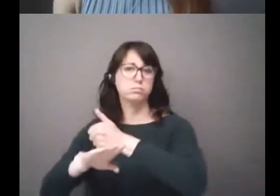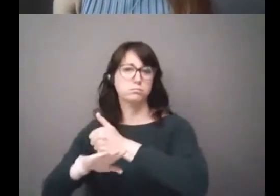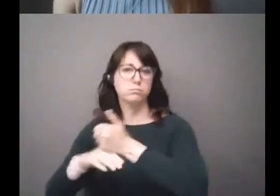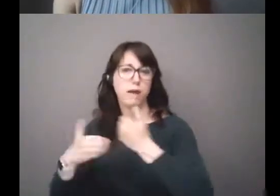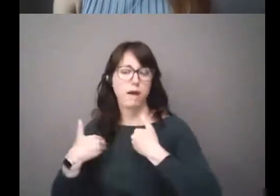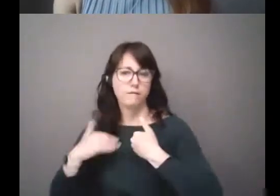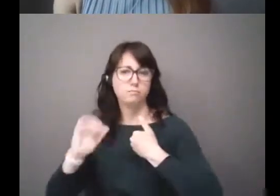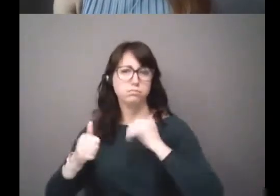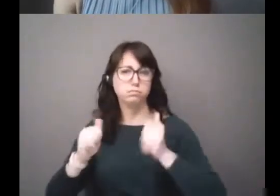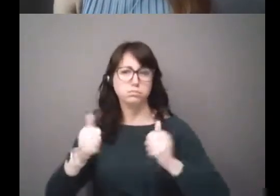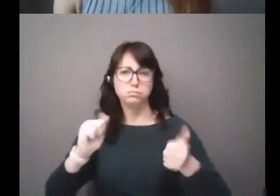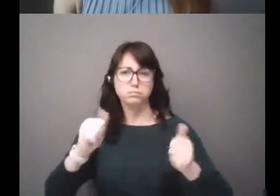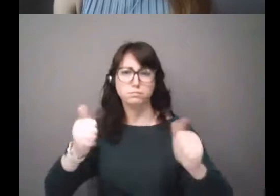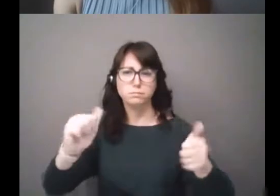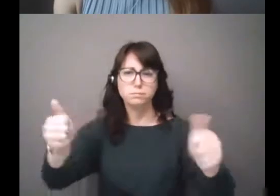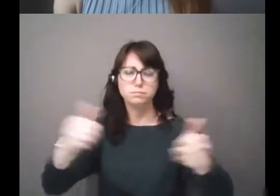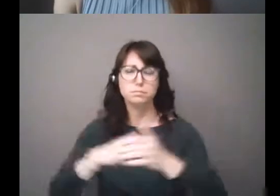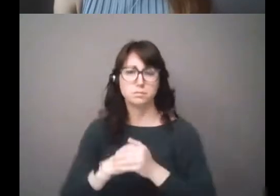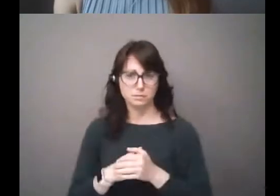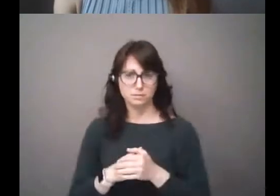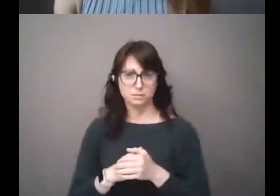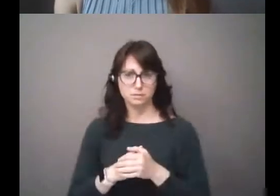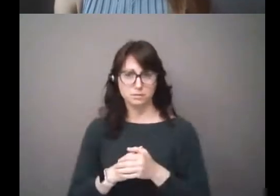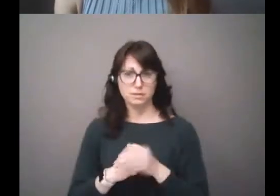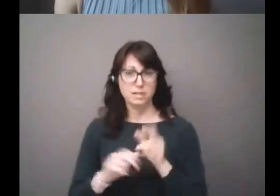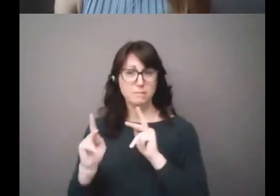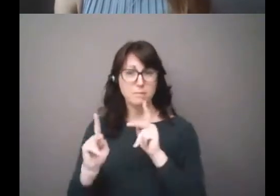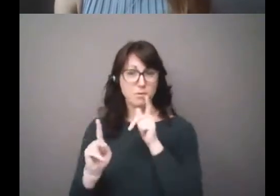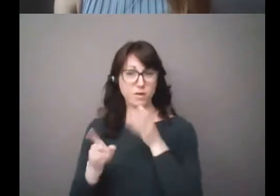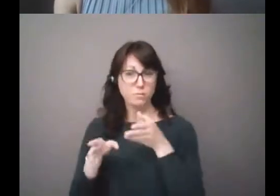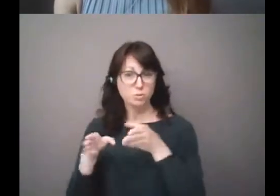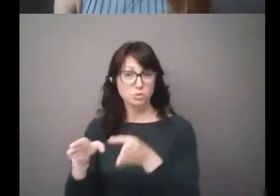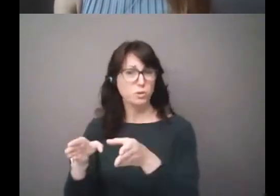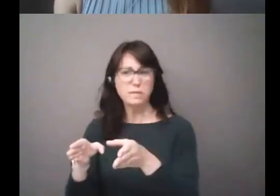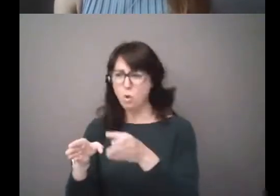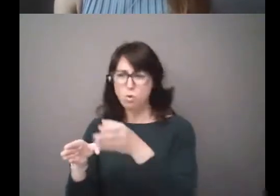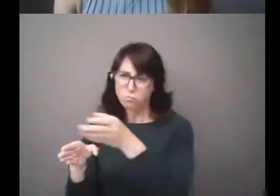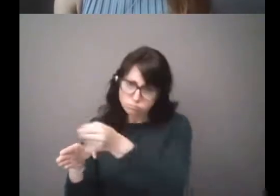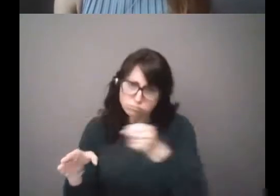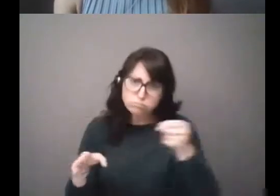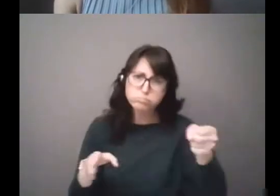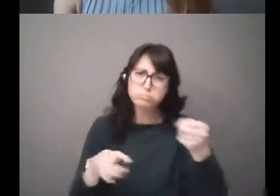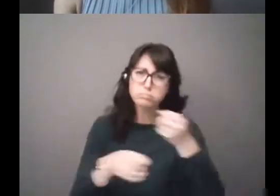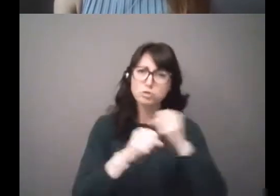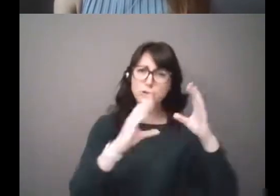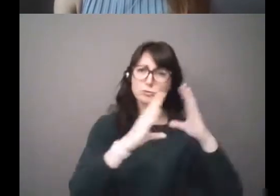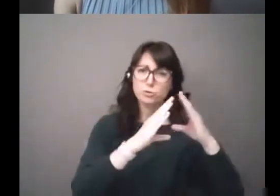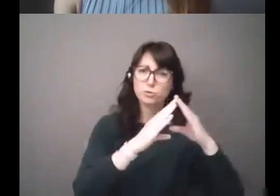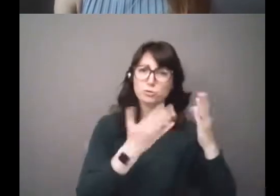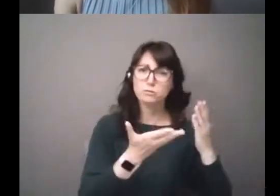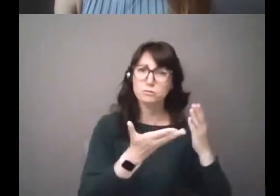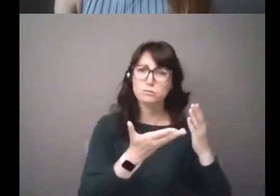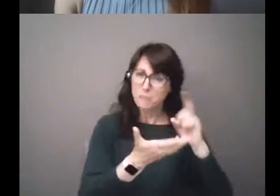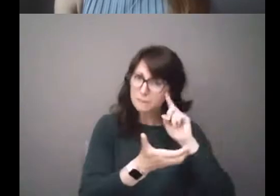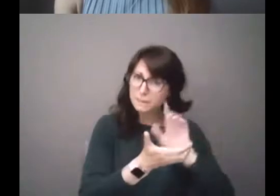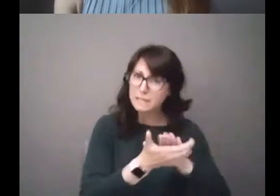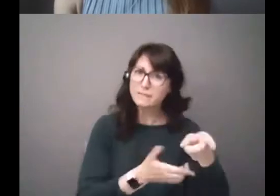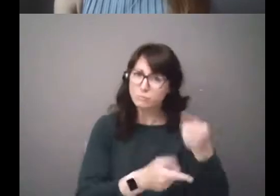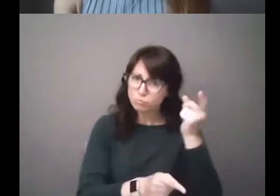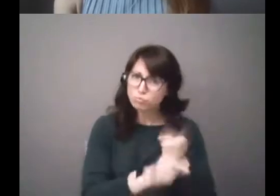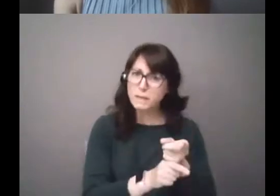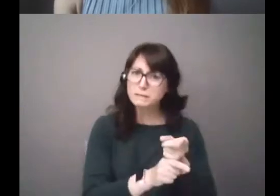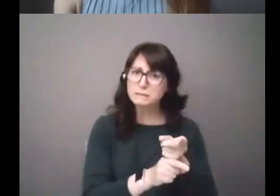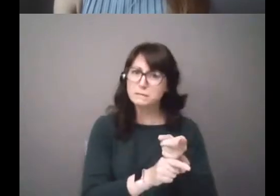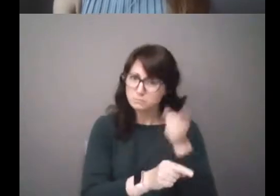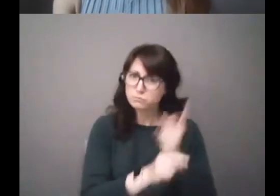We're taking people from the streets and putting them in shelters, and people are actually believing that's the right thing